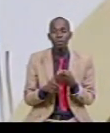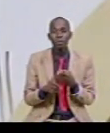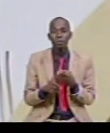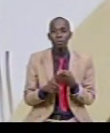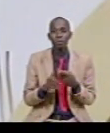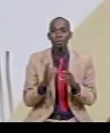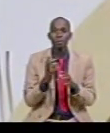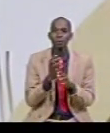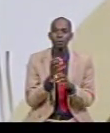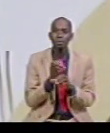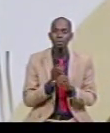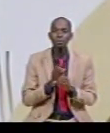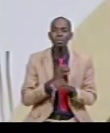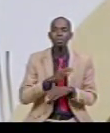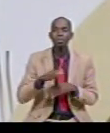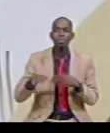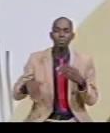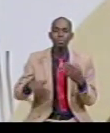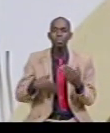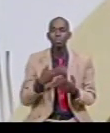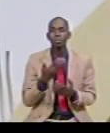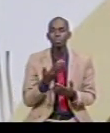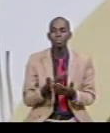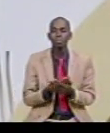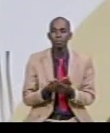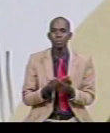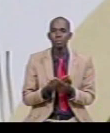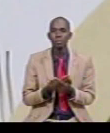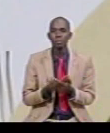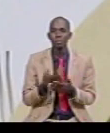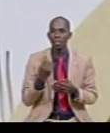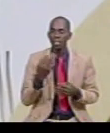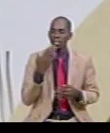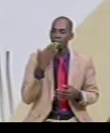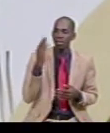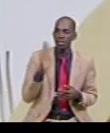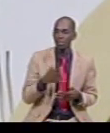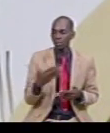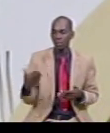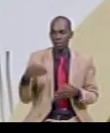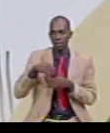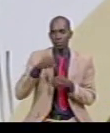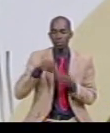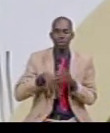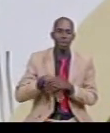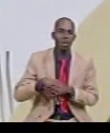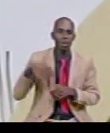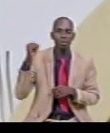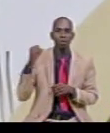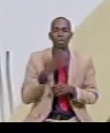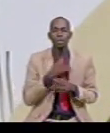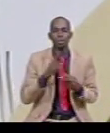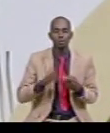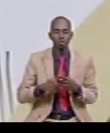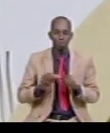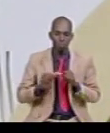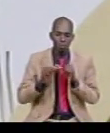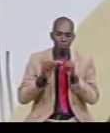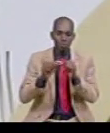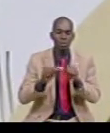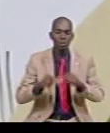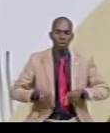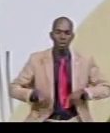all the evil out perpetually, to live the clean life,